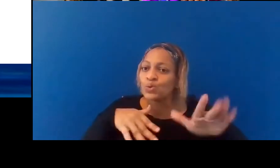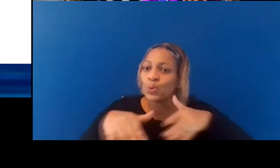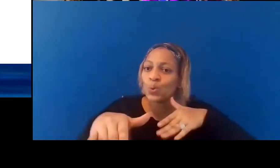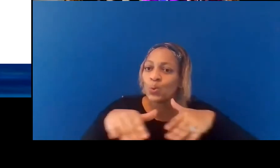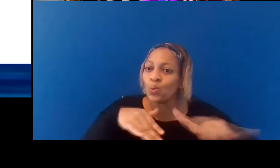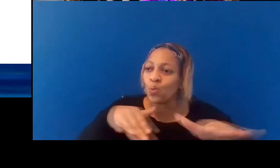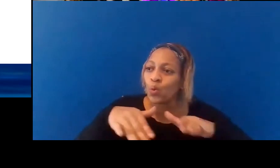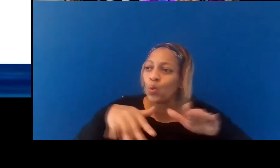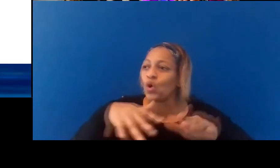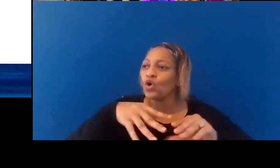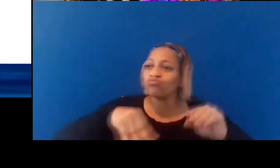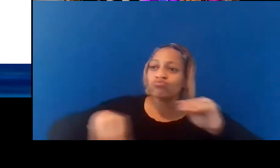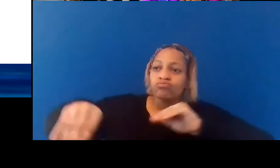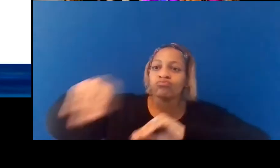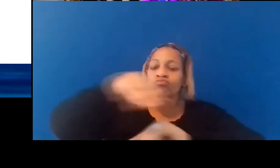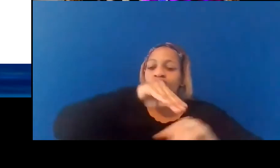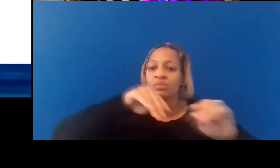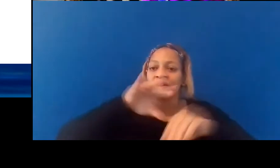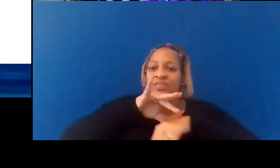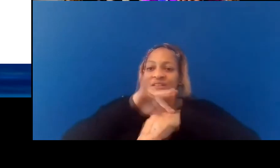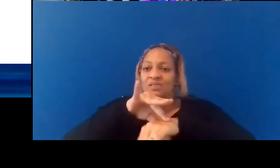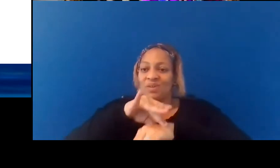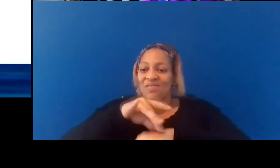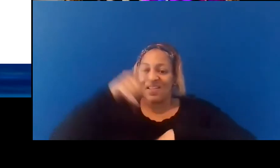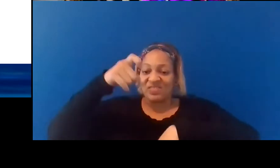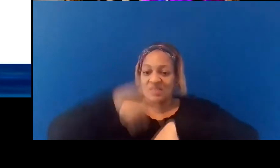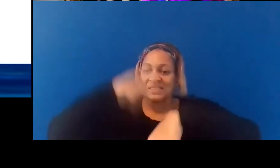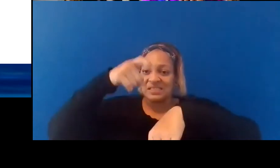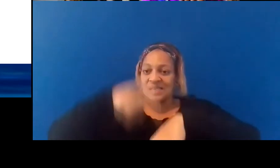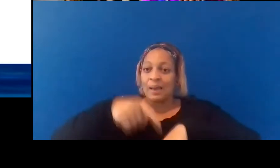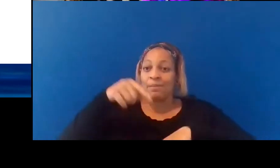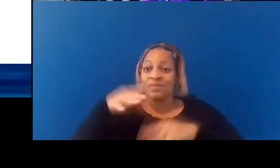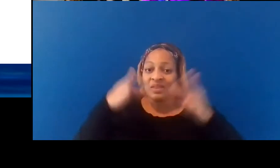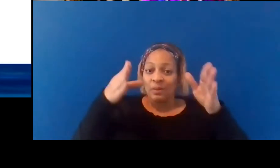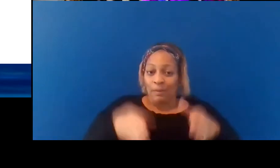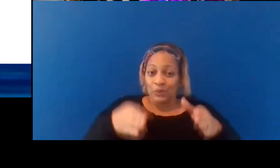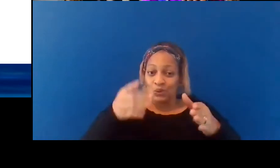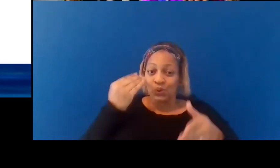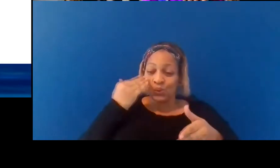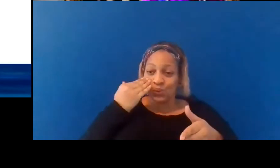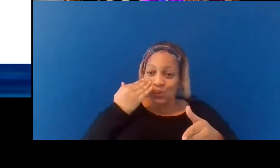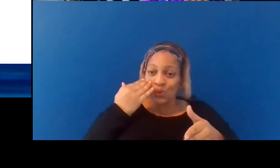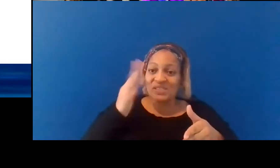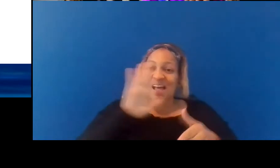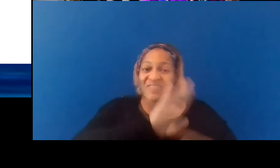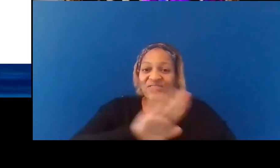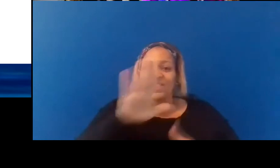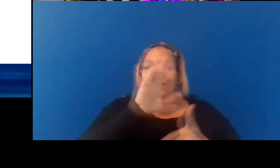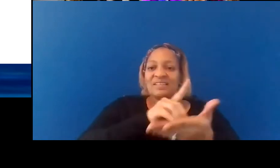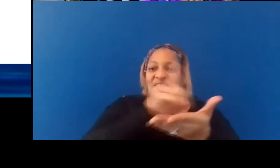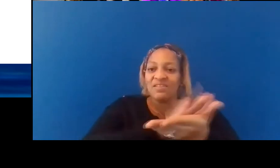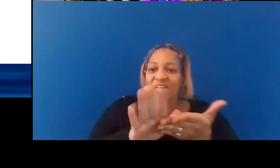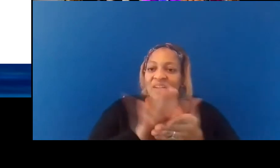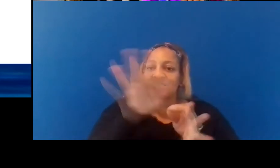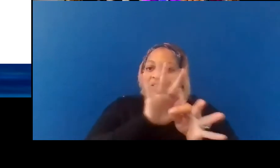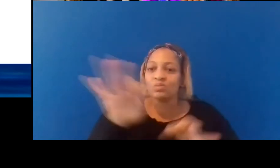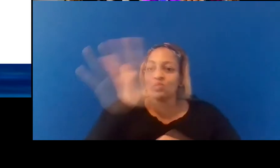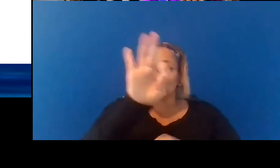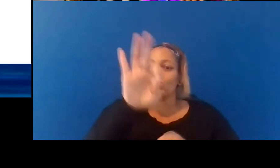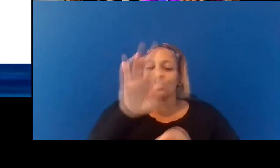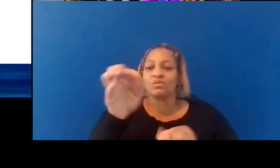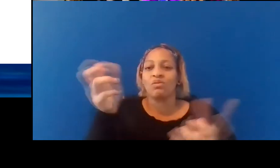planet at this time as a person who knows their divine spiritual magnificence,